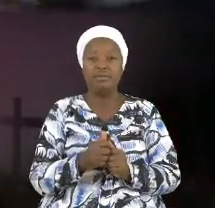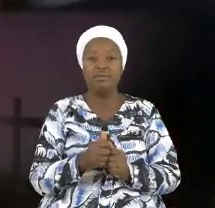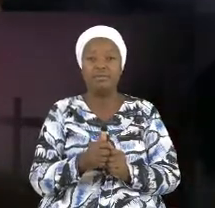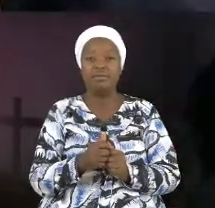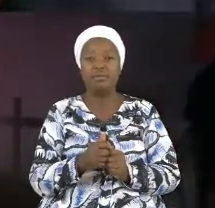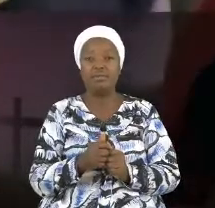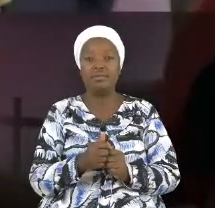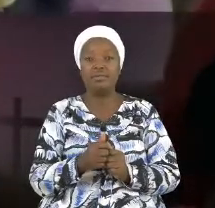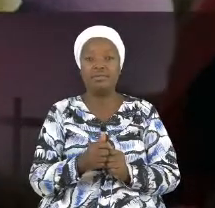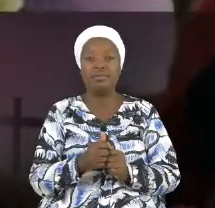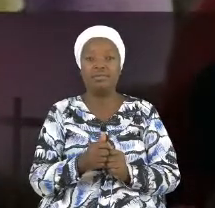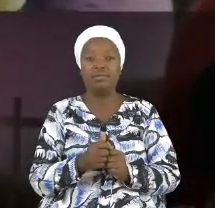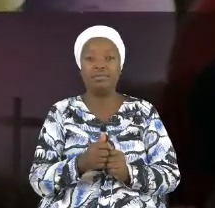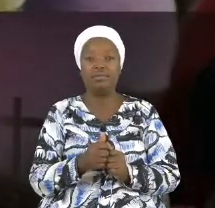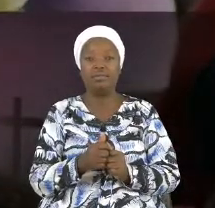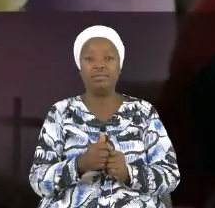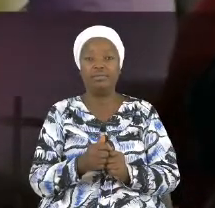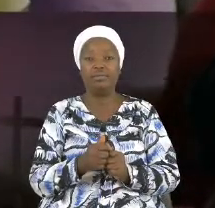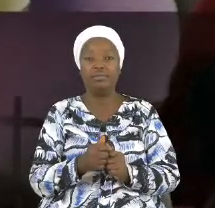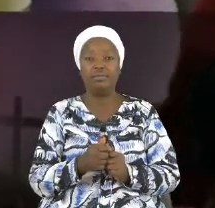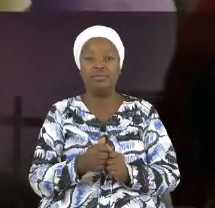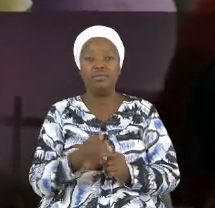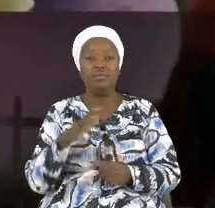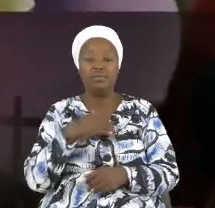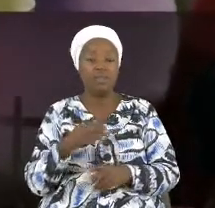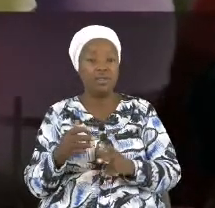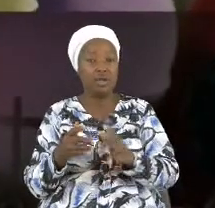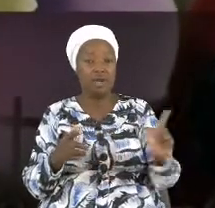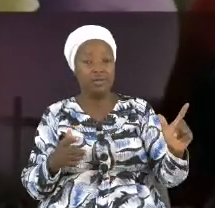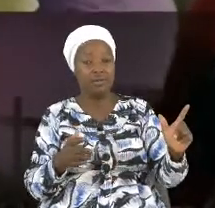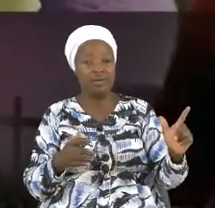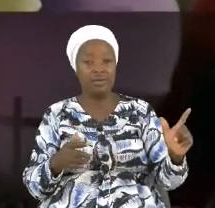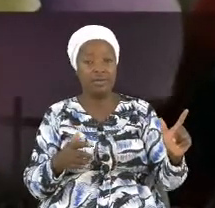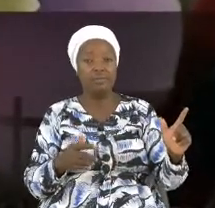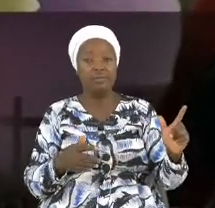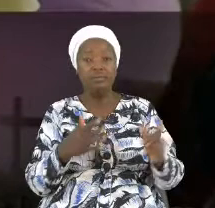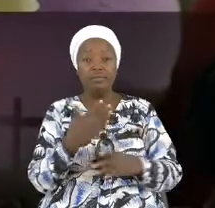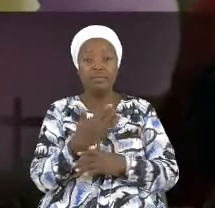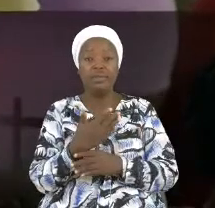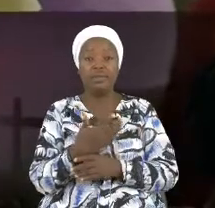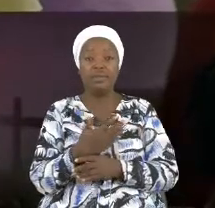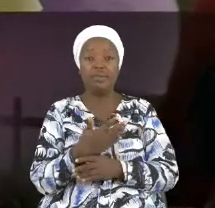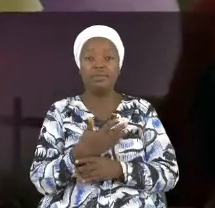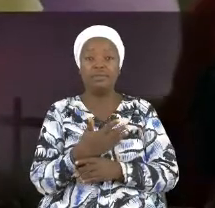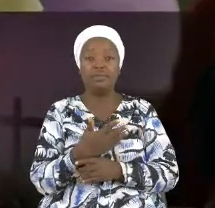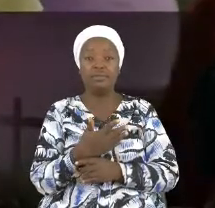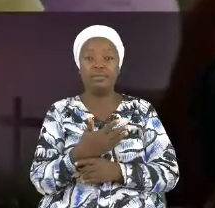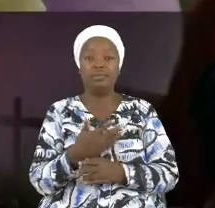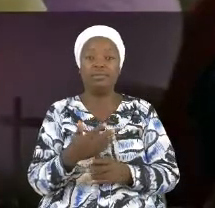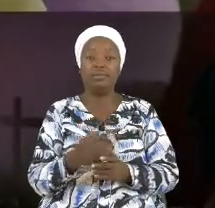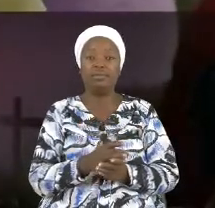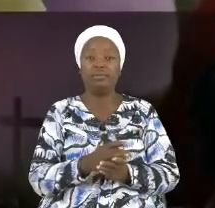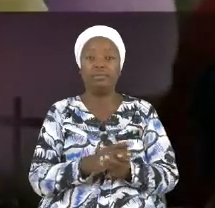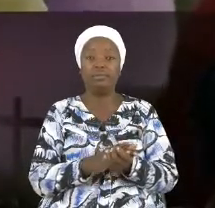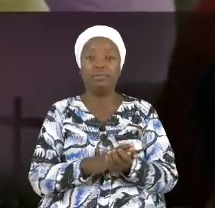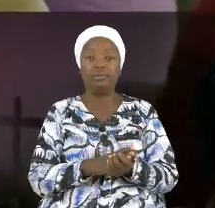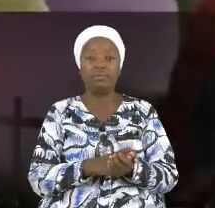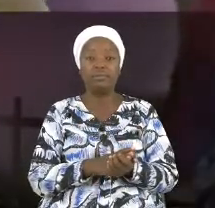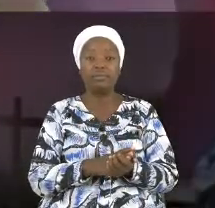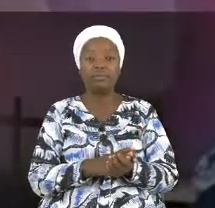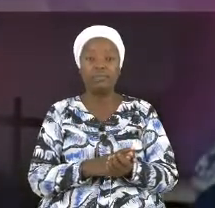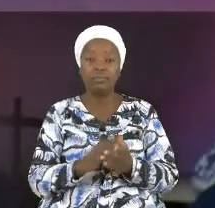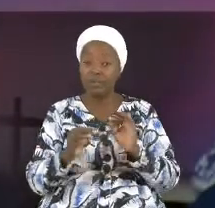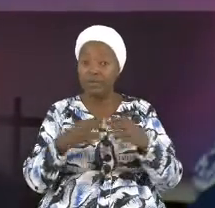By my left hand side, if you're through, you wave and give me signal. Okay, God bless